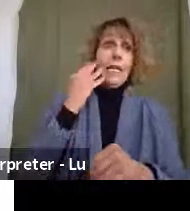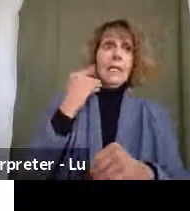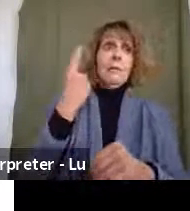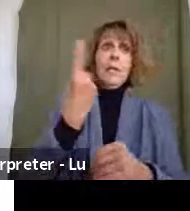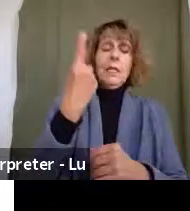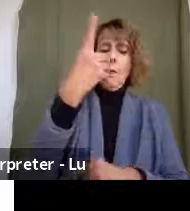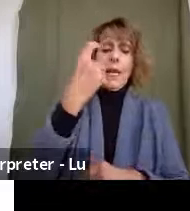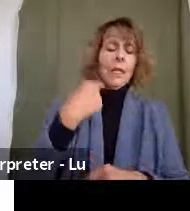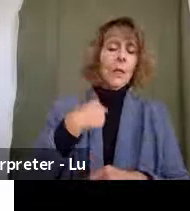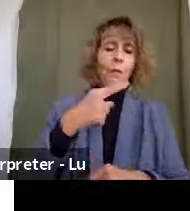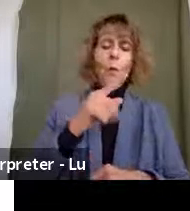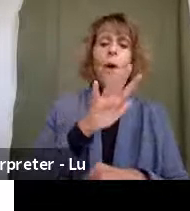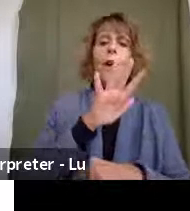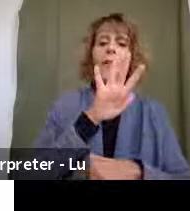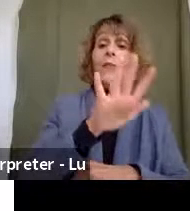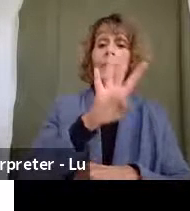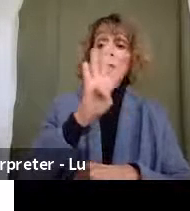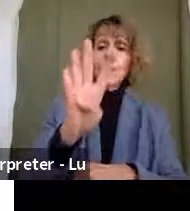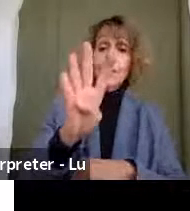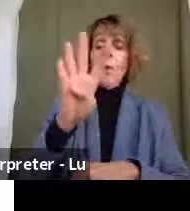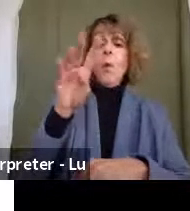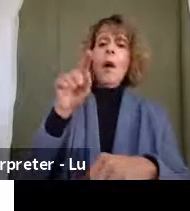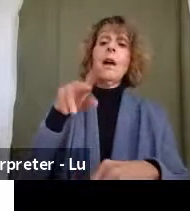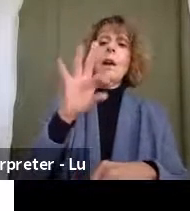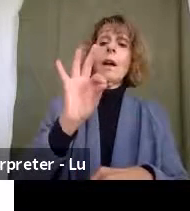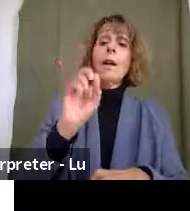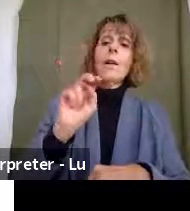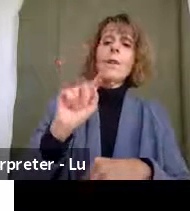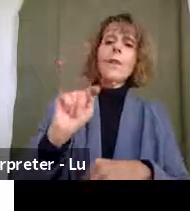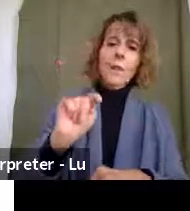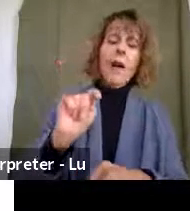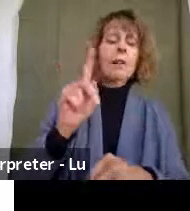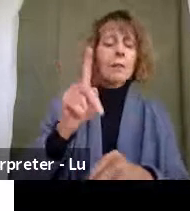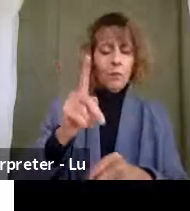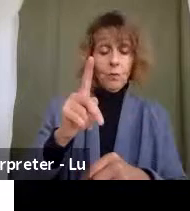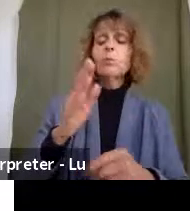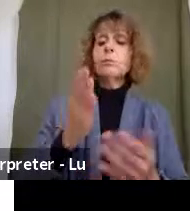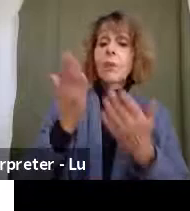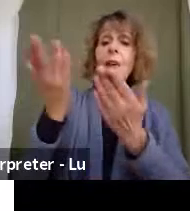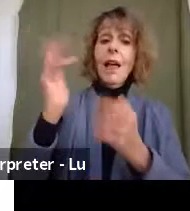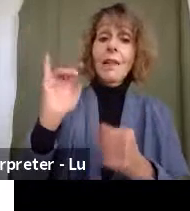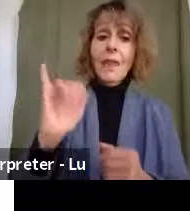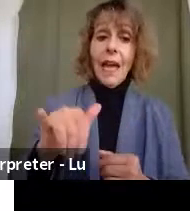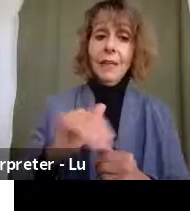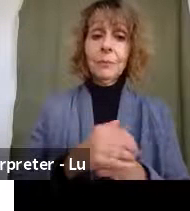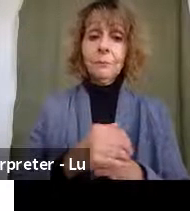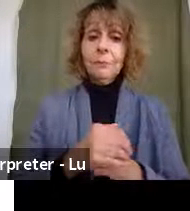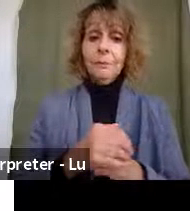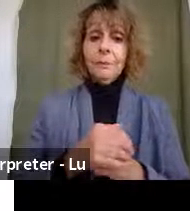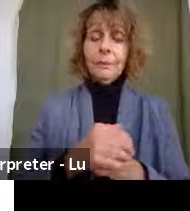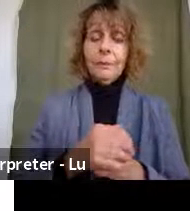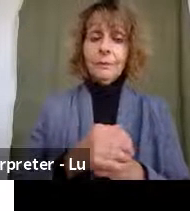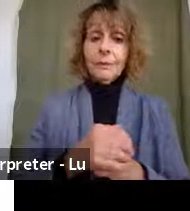have brochures or other materials that patients can take with them, um,